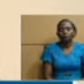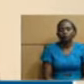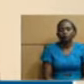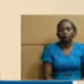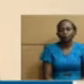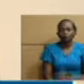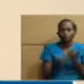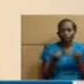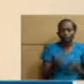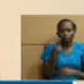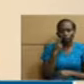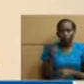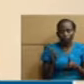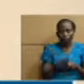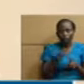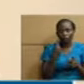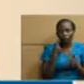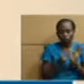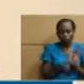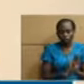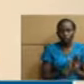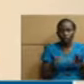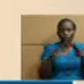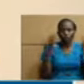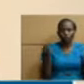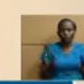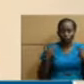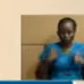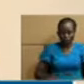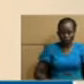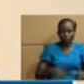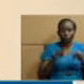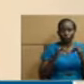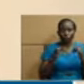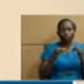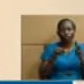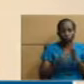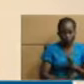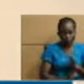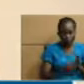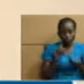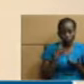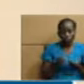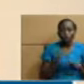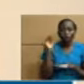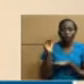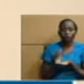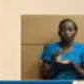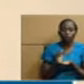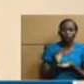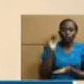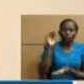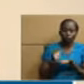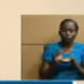The vision also identifies universal health insurance as one of the key strategies for alleviating the high cost of